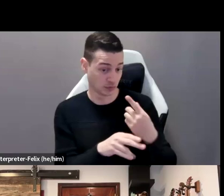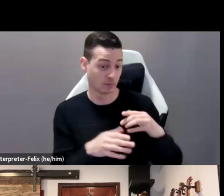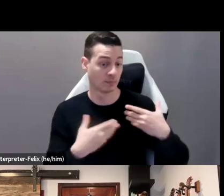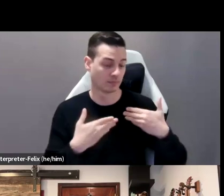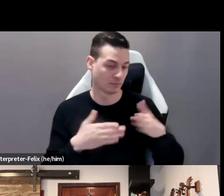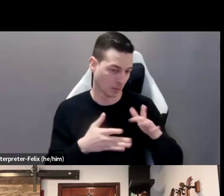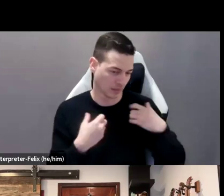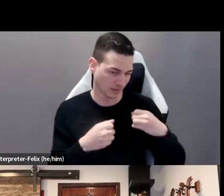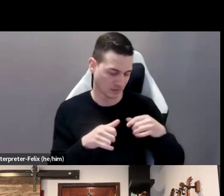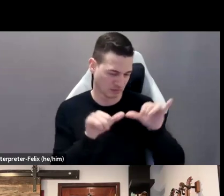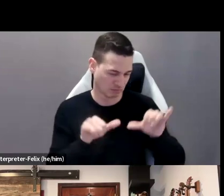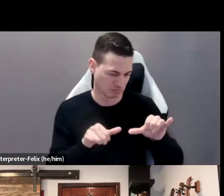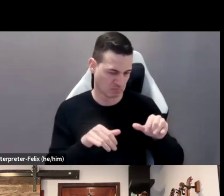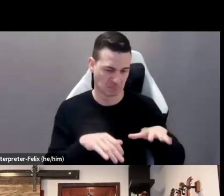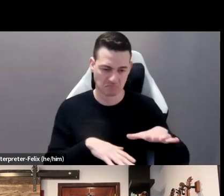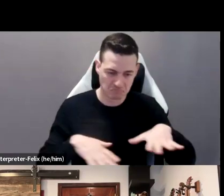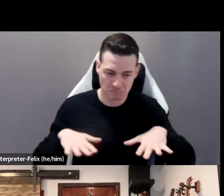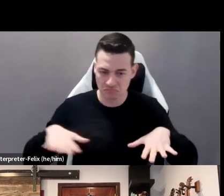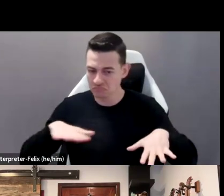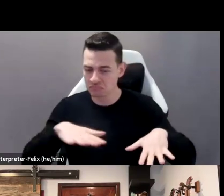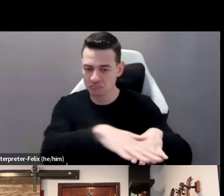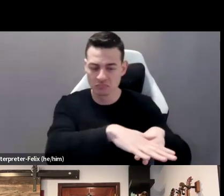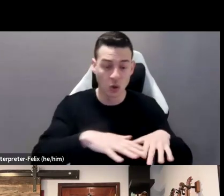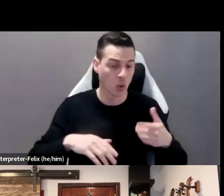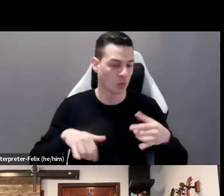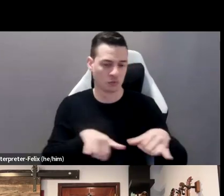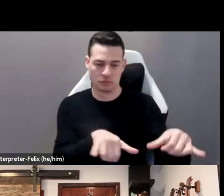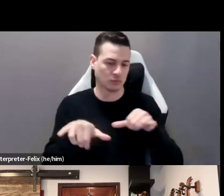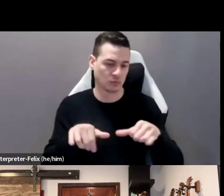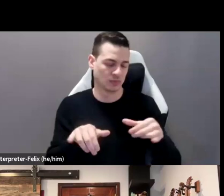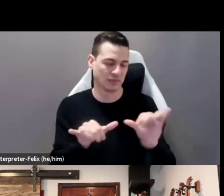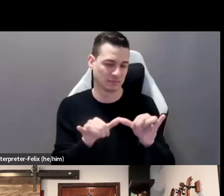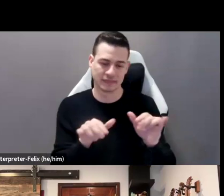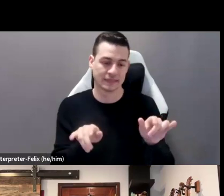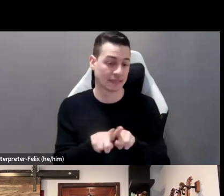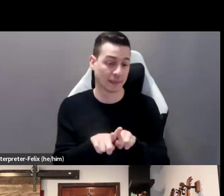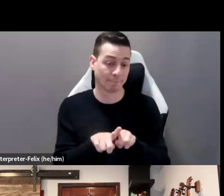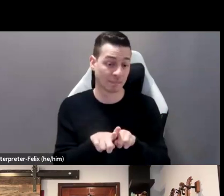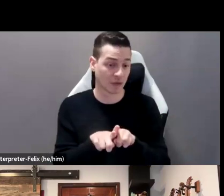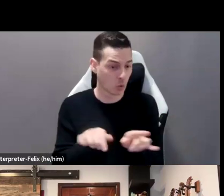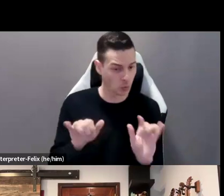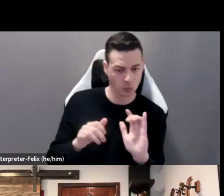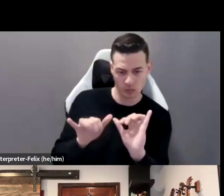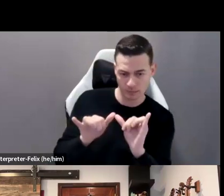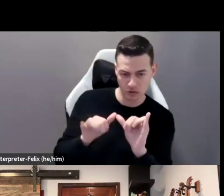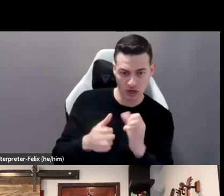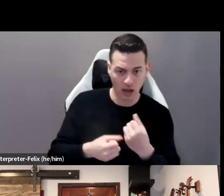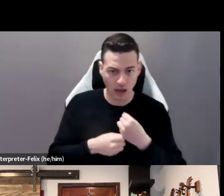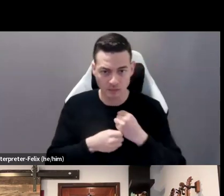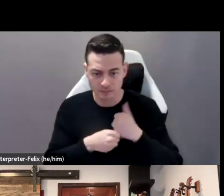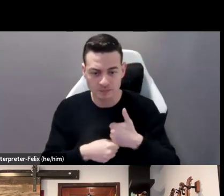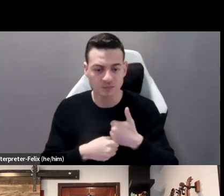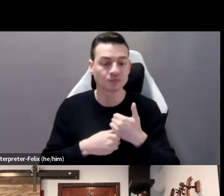based upon the wear and tear on the body. And that wear and tear is from stress. So every time you experience